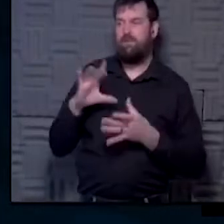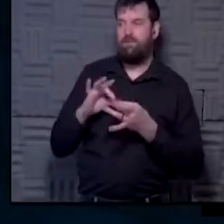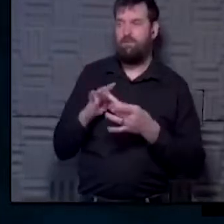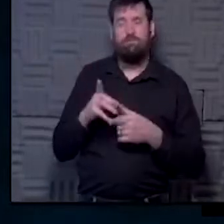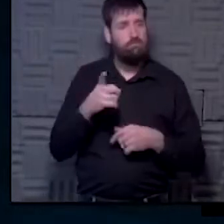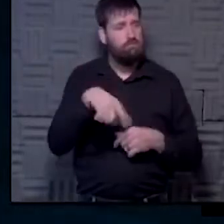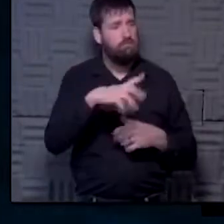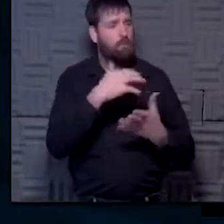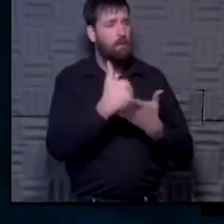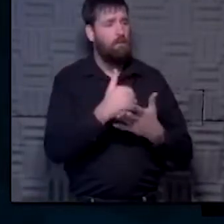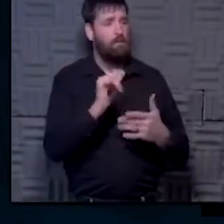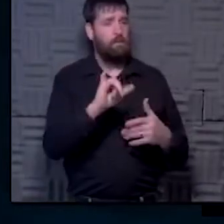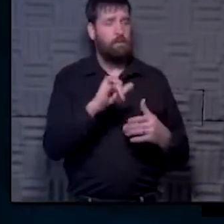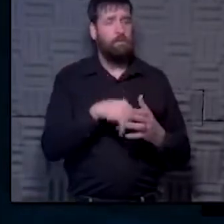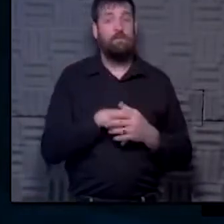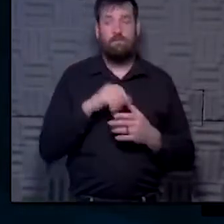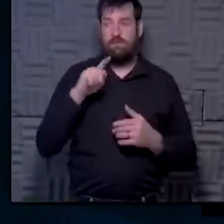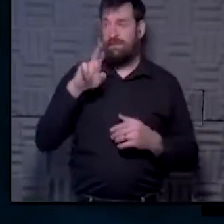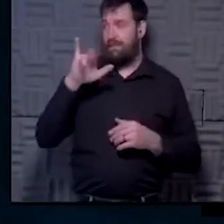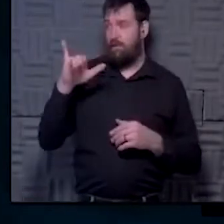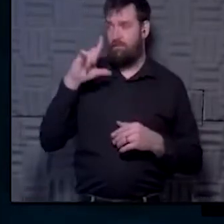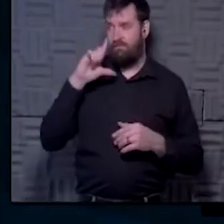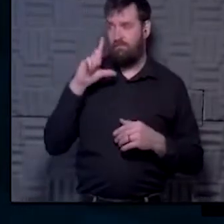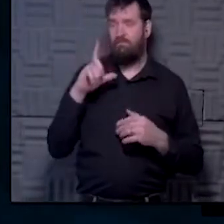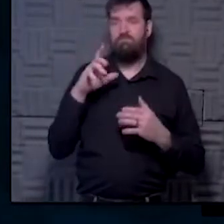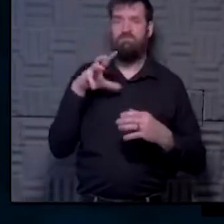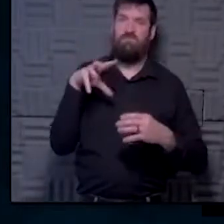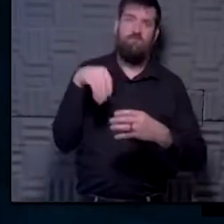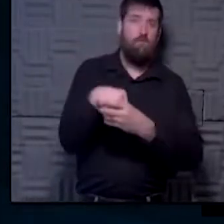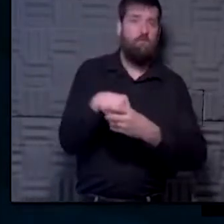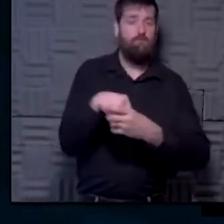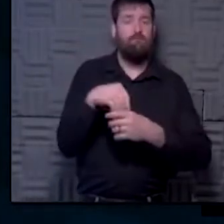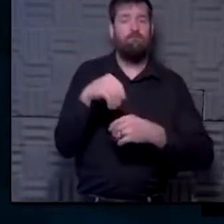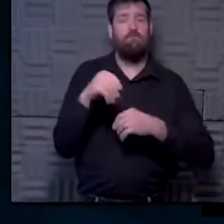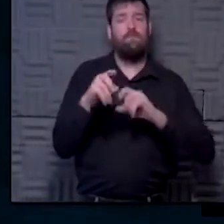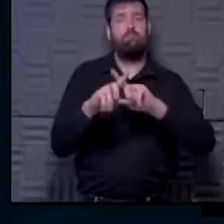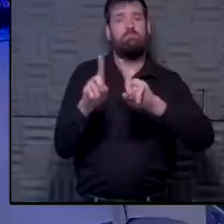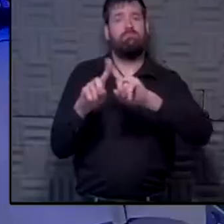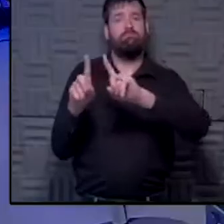and you all help, I think, and Terry, I think you're especially involved in different